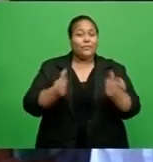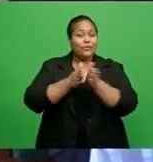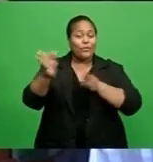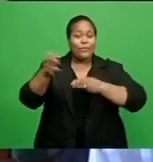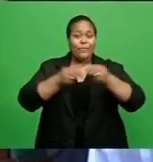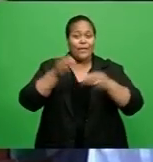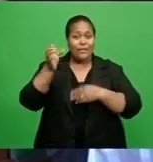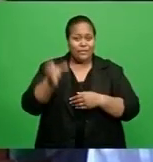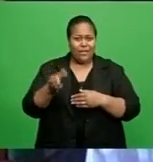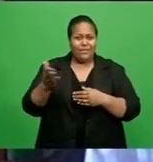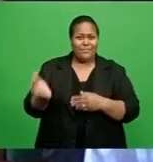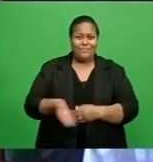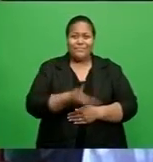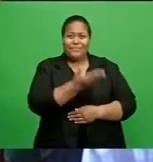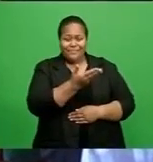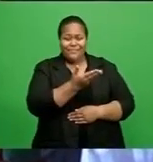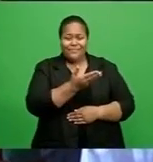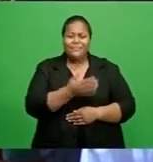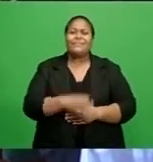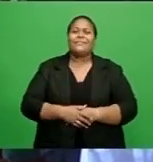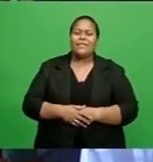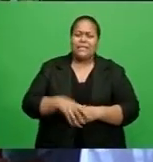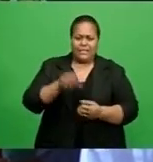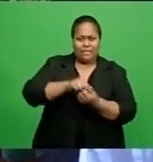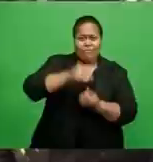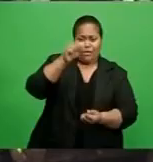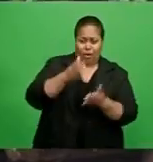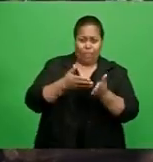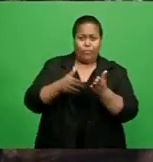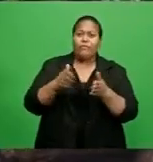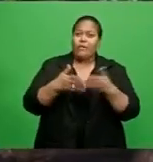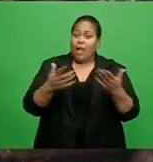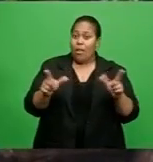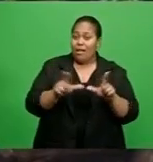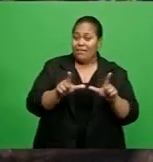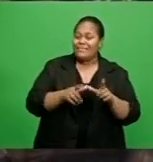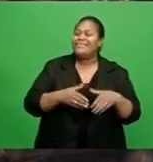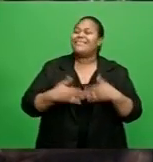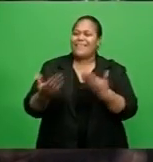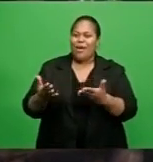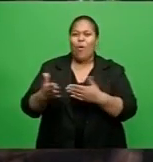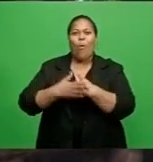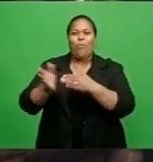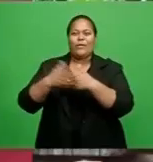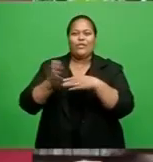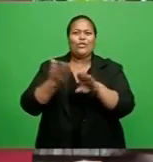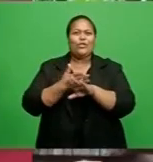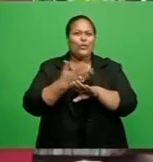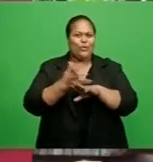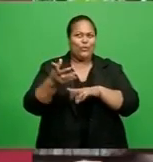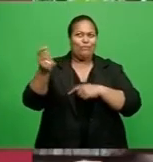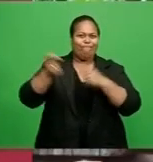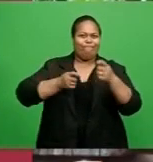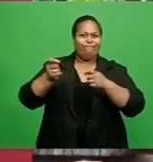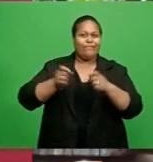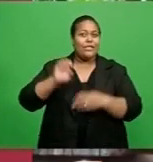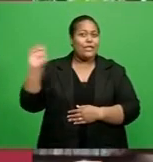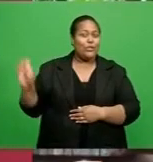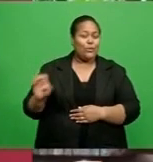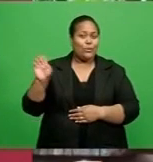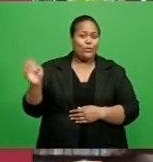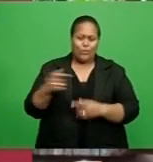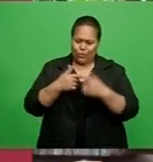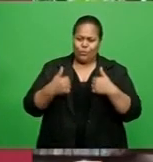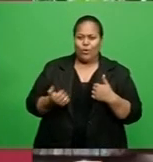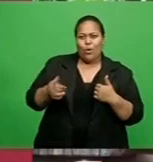Shakil Maharaj says the certification will open up new markets, particularly in Europe. We have already entered into a niche market. It's the Europe